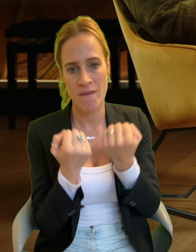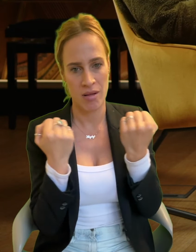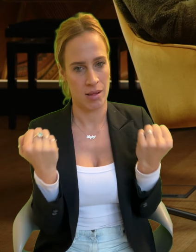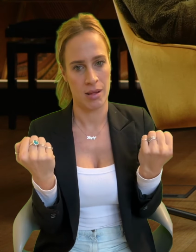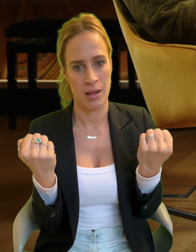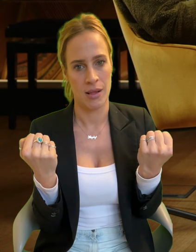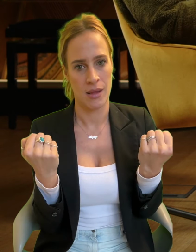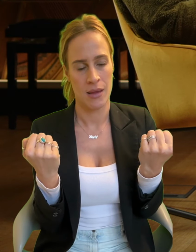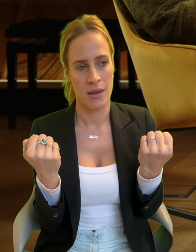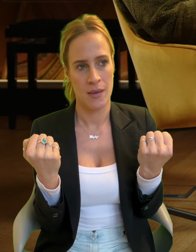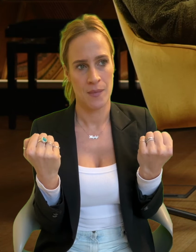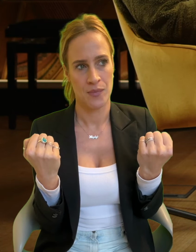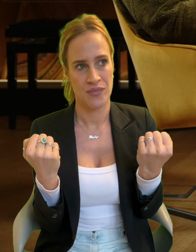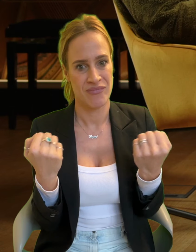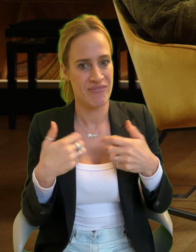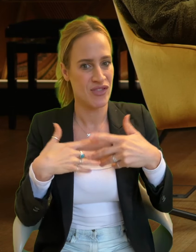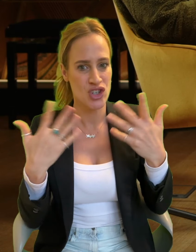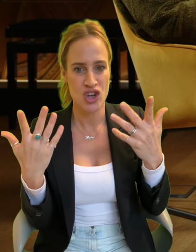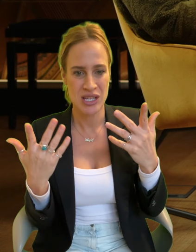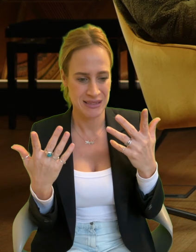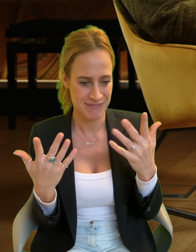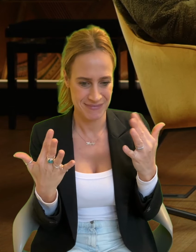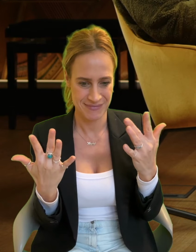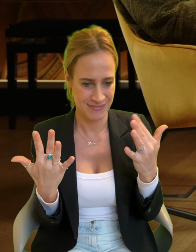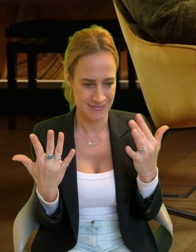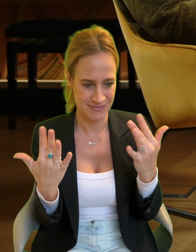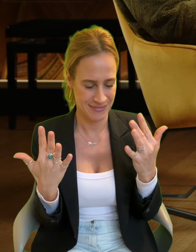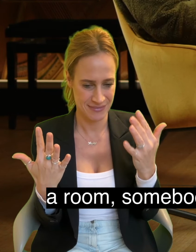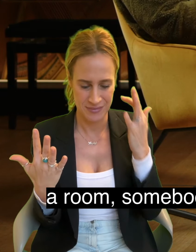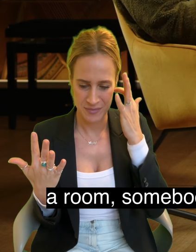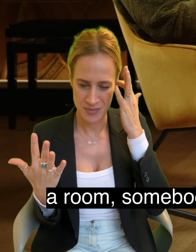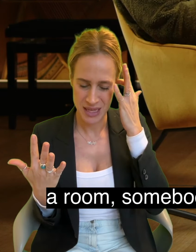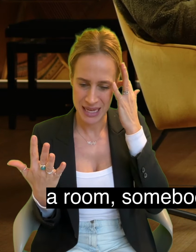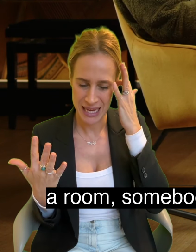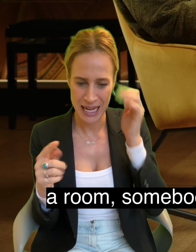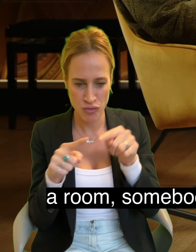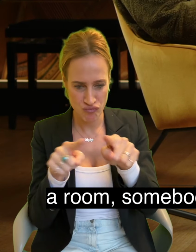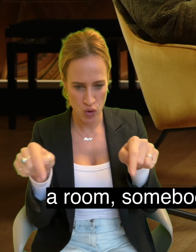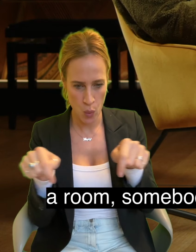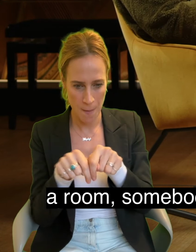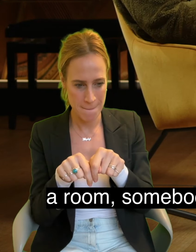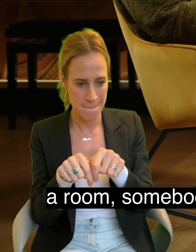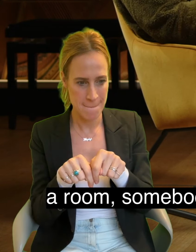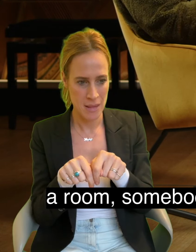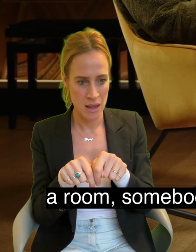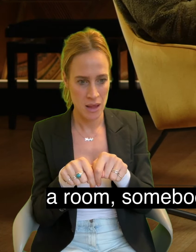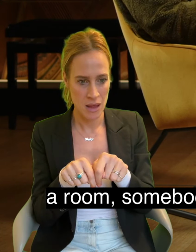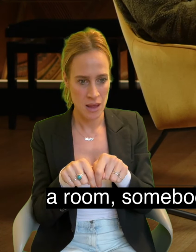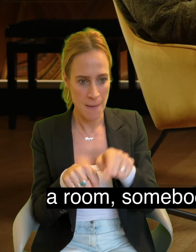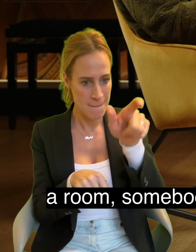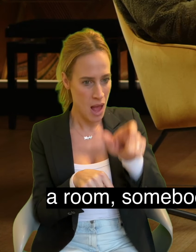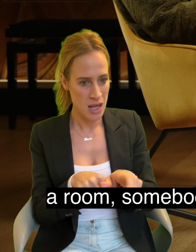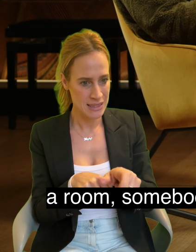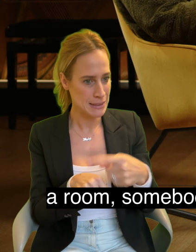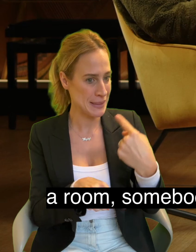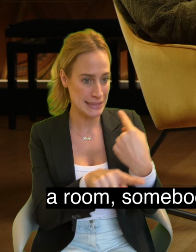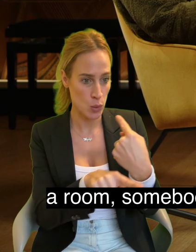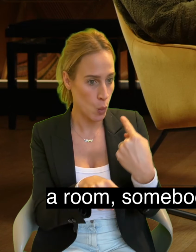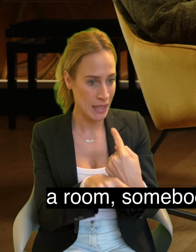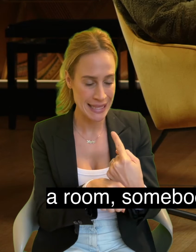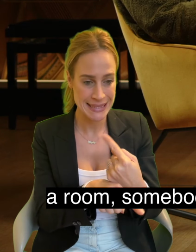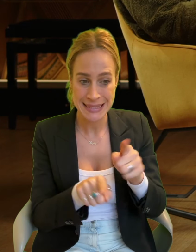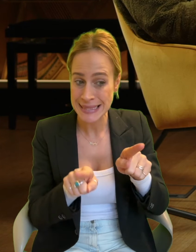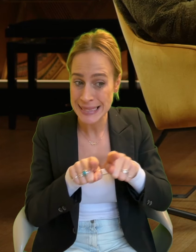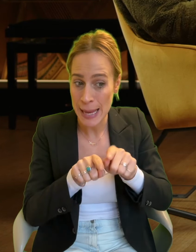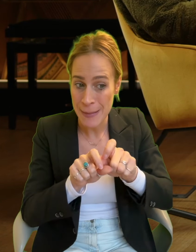just, even in a room, somebody doesn't have to speak the same language. Somebody could be deaf,